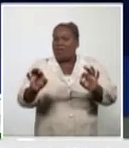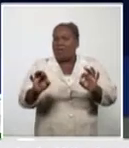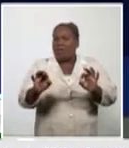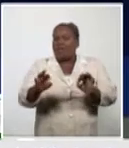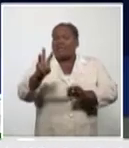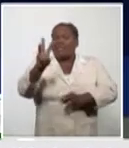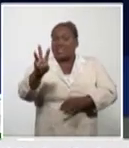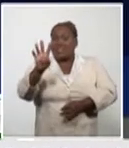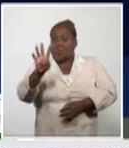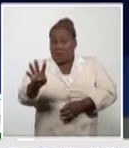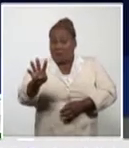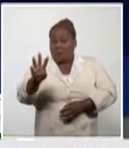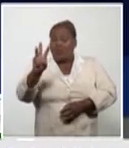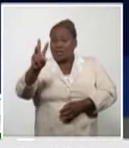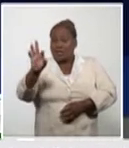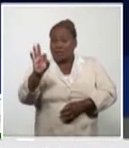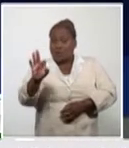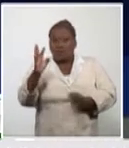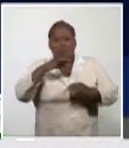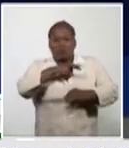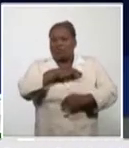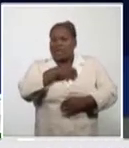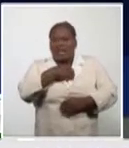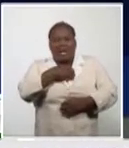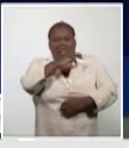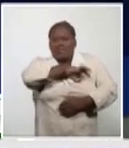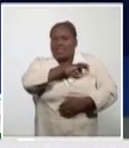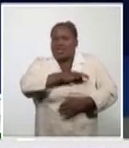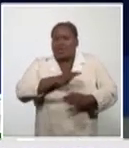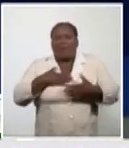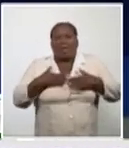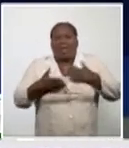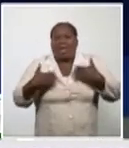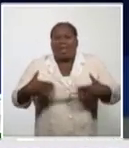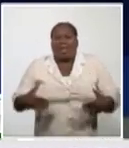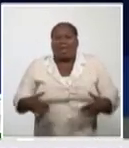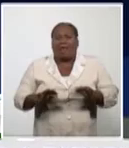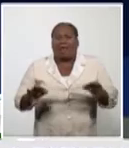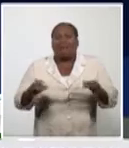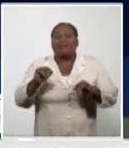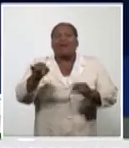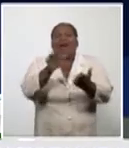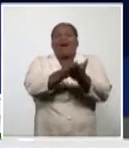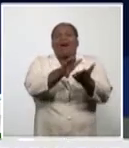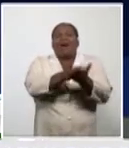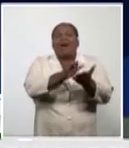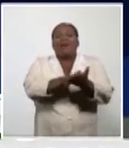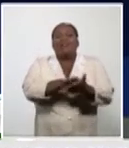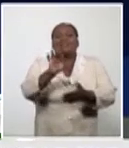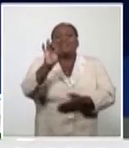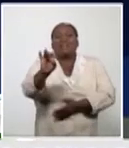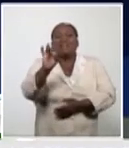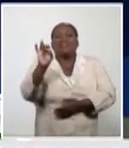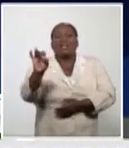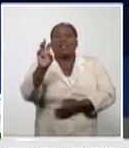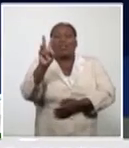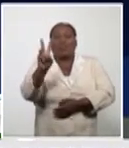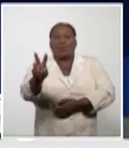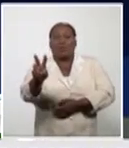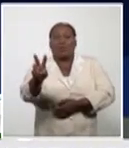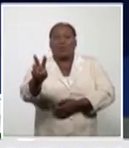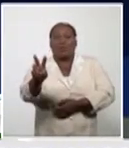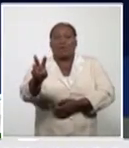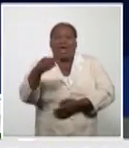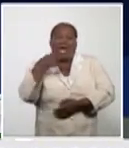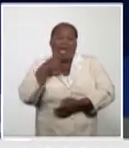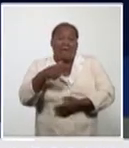If we analyze the evolution of the epidemic in our country, yesterday we spoke about this. We mentioned that other countries report 80%